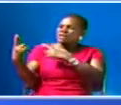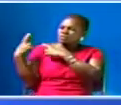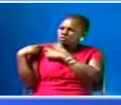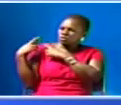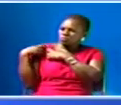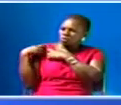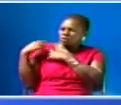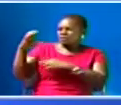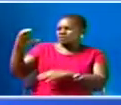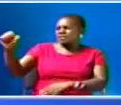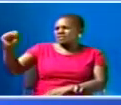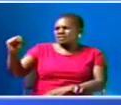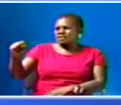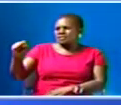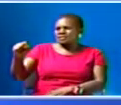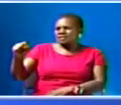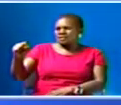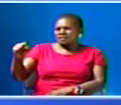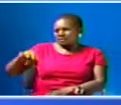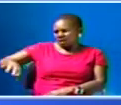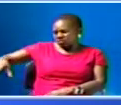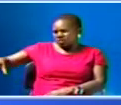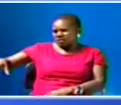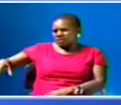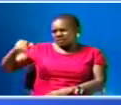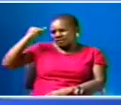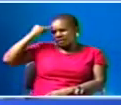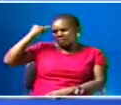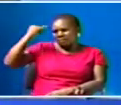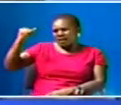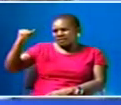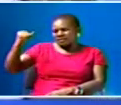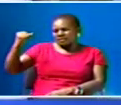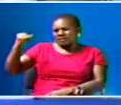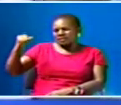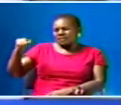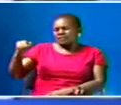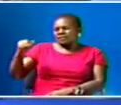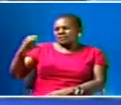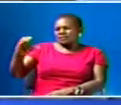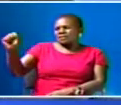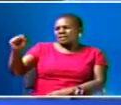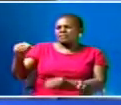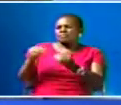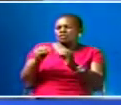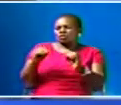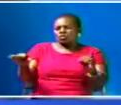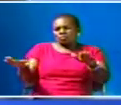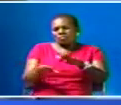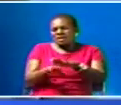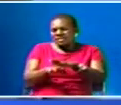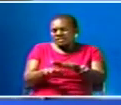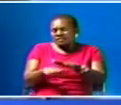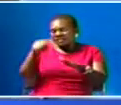the cabinet of the county. So imagine cabinet is not meeting because the deputy governor cannot